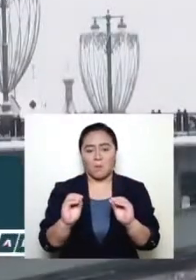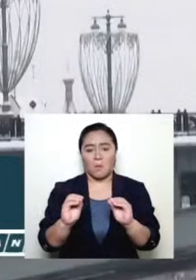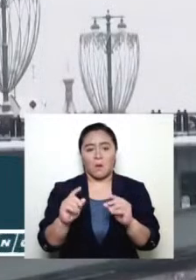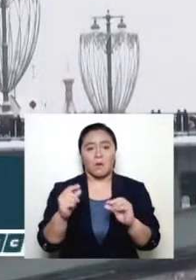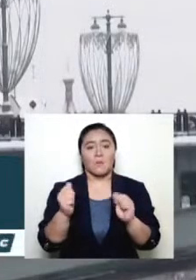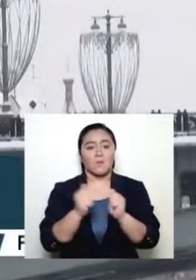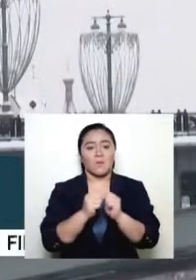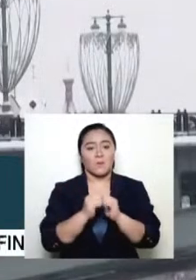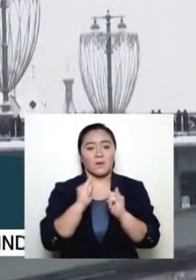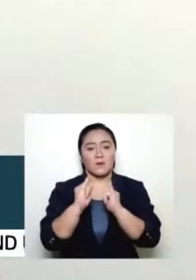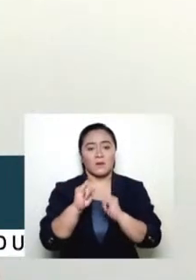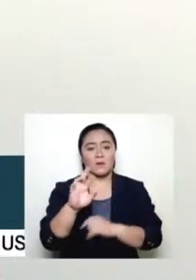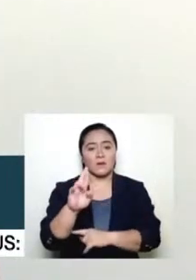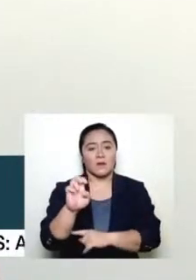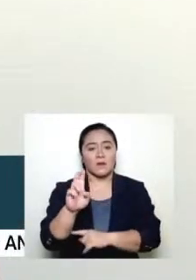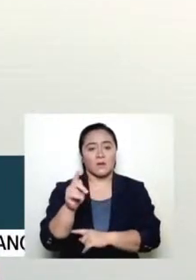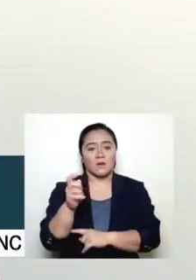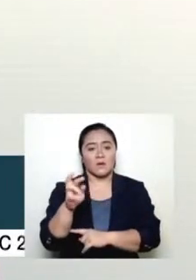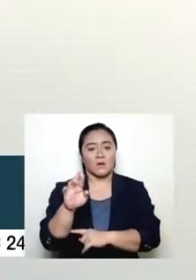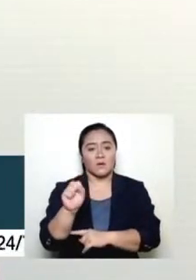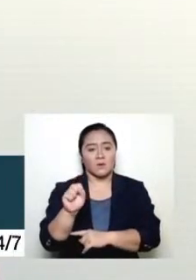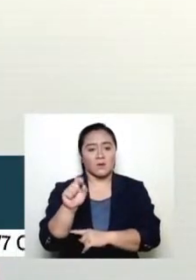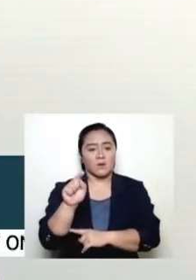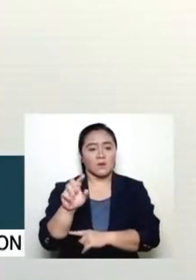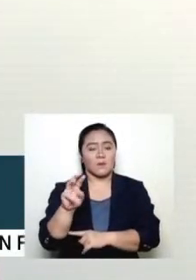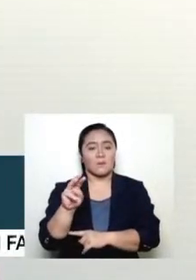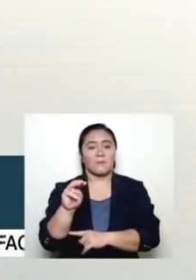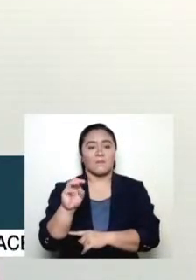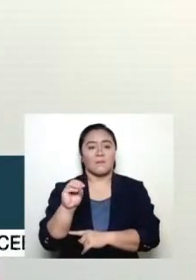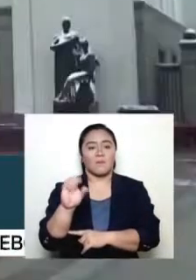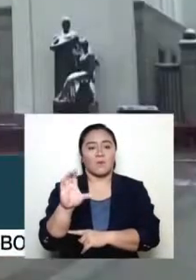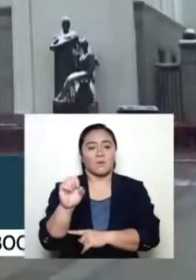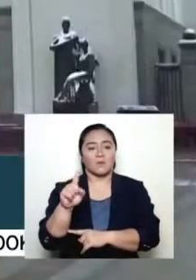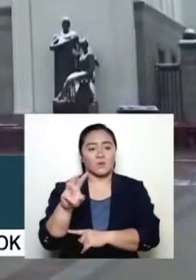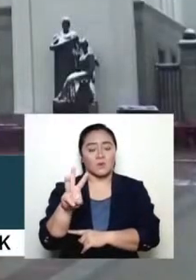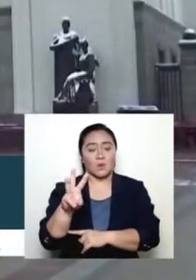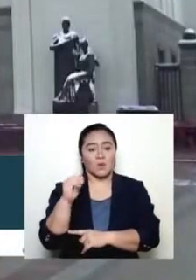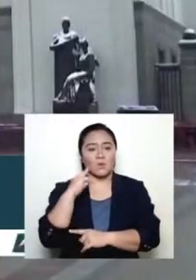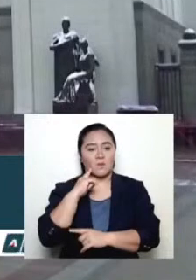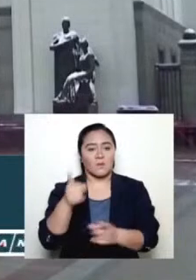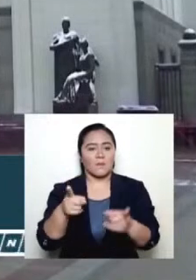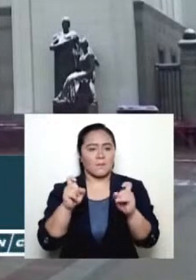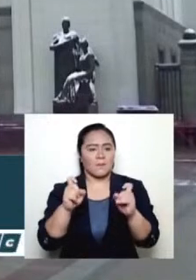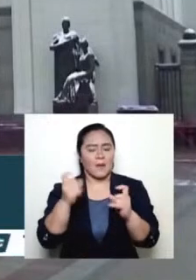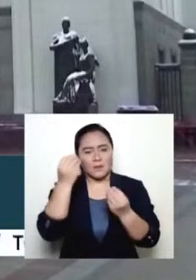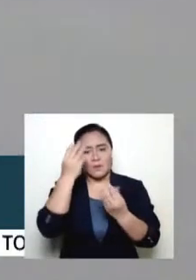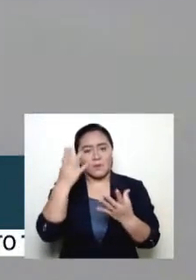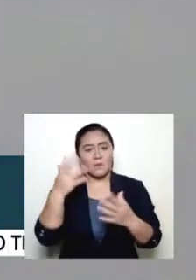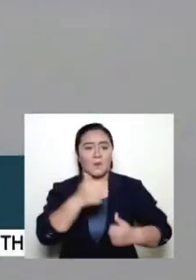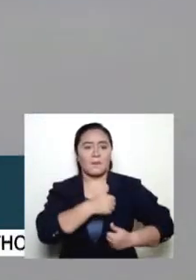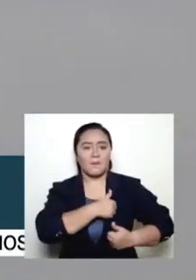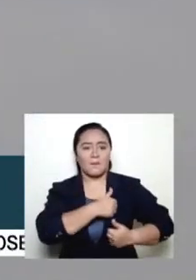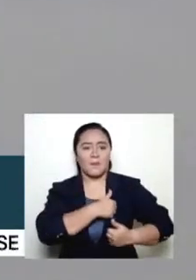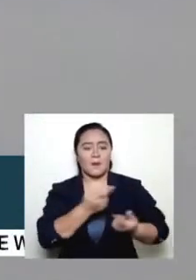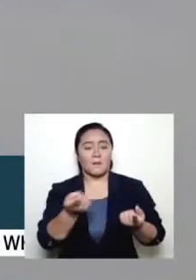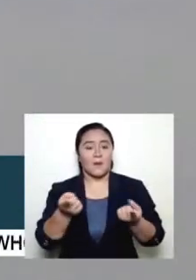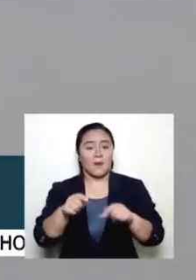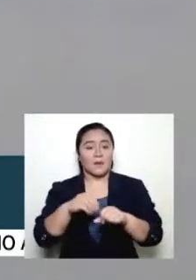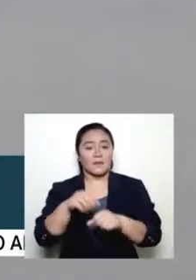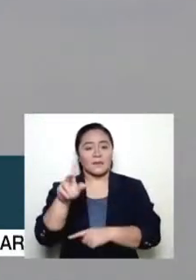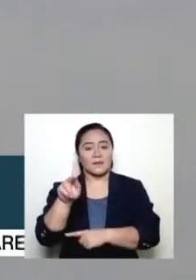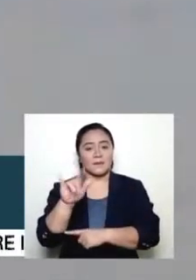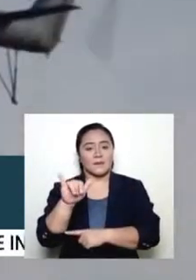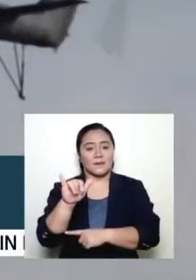Reuters, Kremlin spokesman Dmitry Peskov said Moscow will immediately end its military operations if Kyiv meets